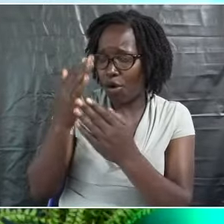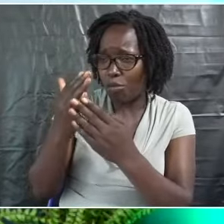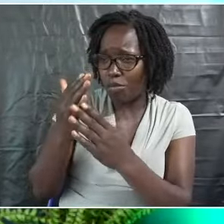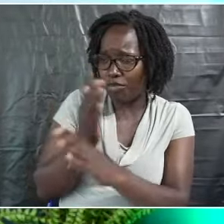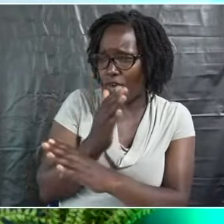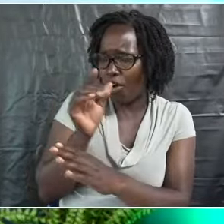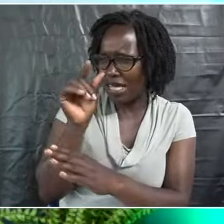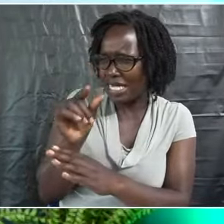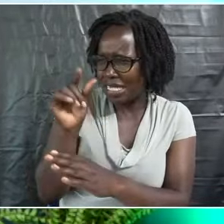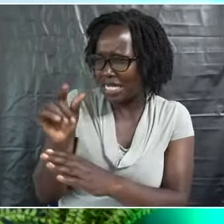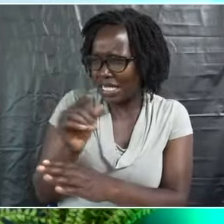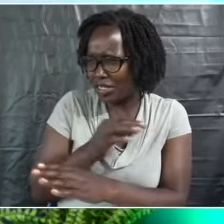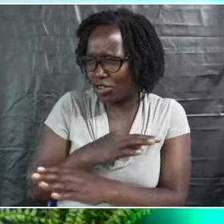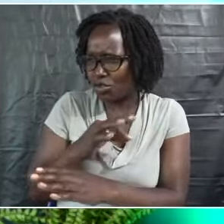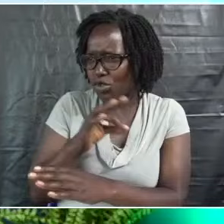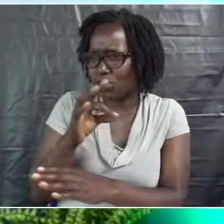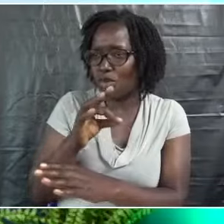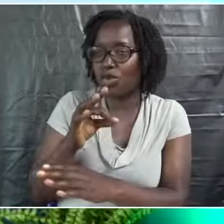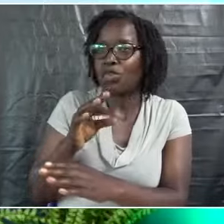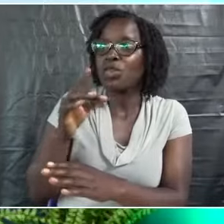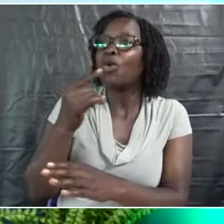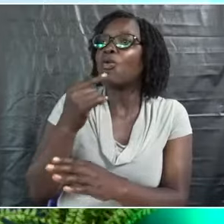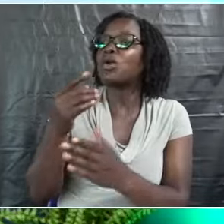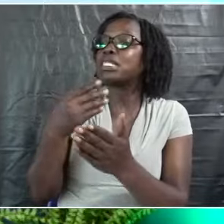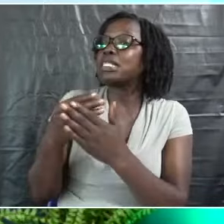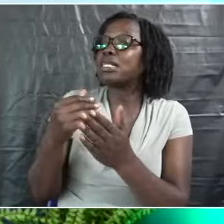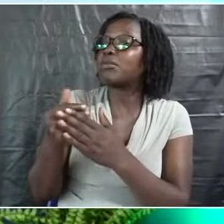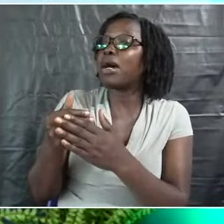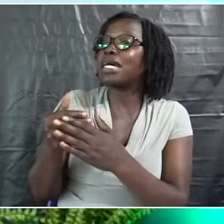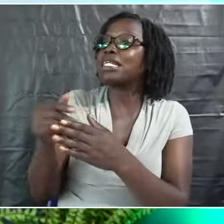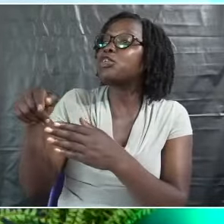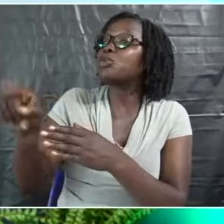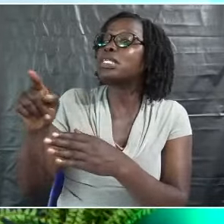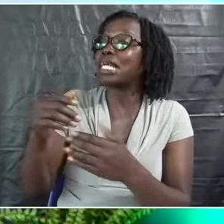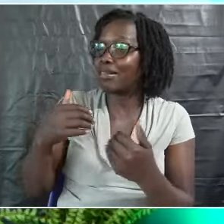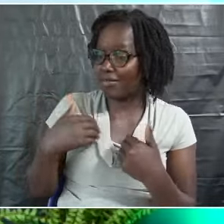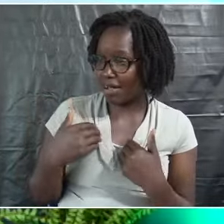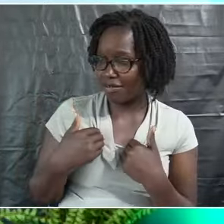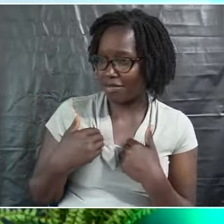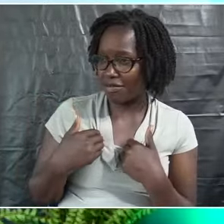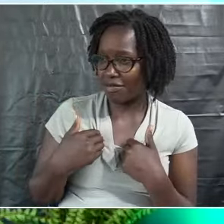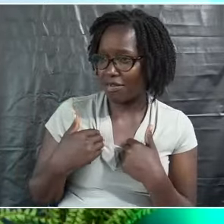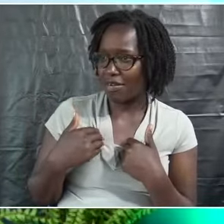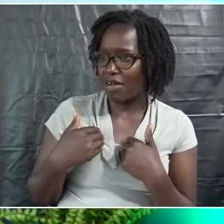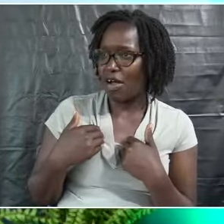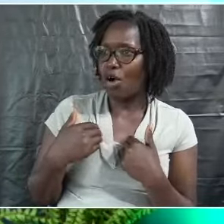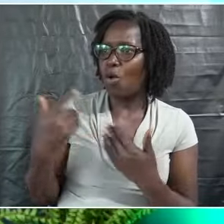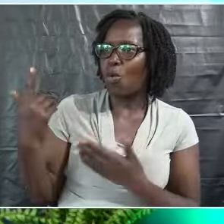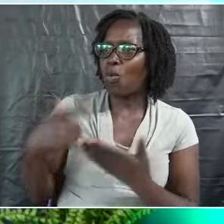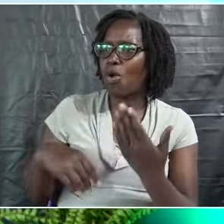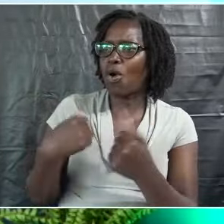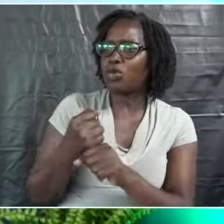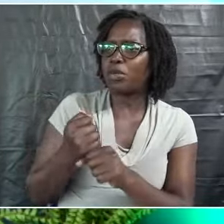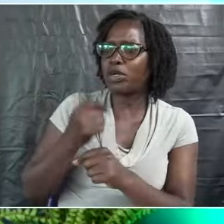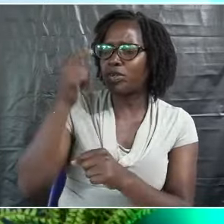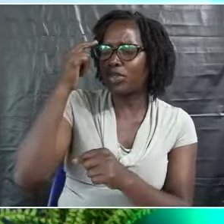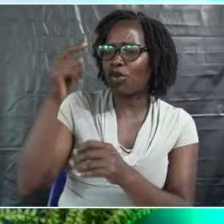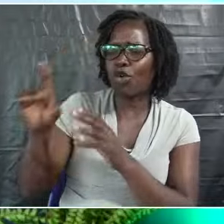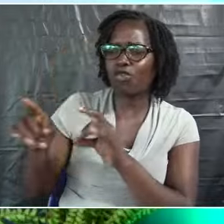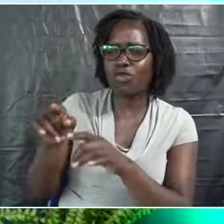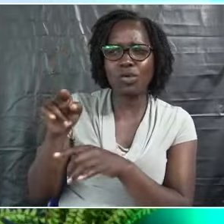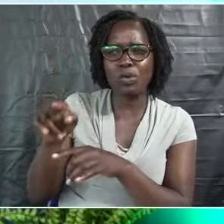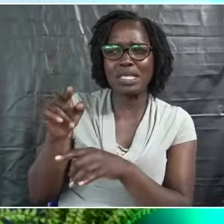sold? Wasn't the money at your disposal? What made you think of doing